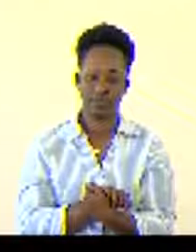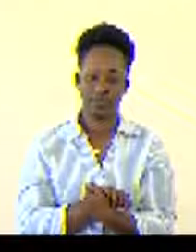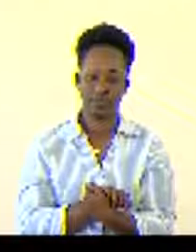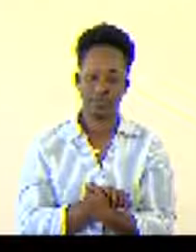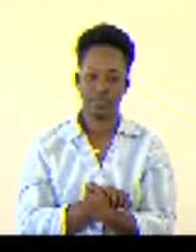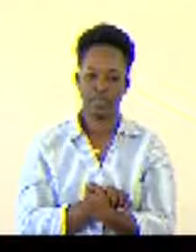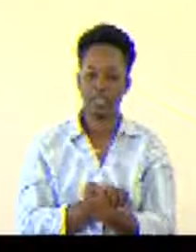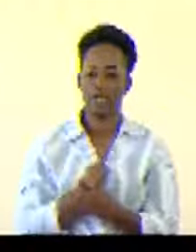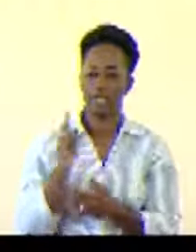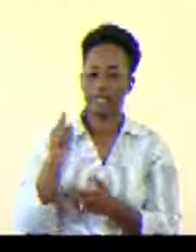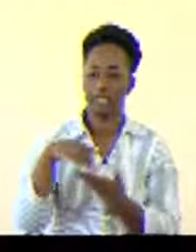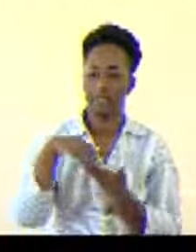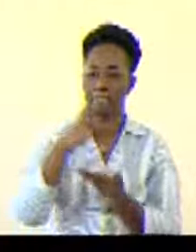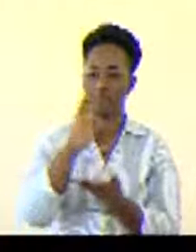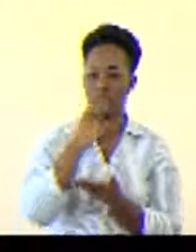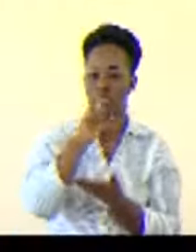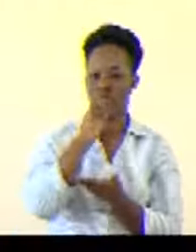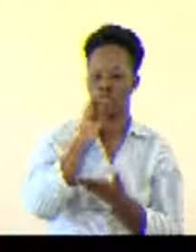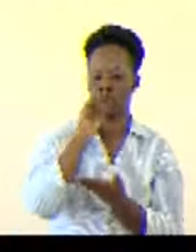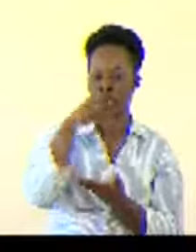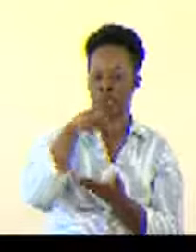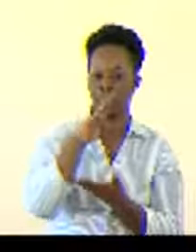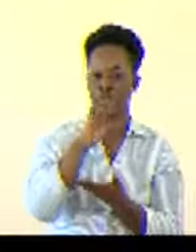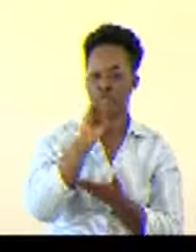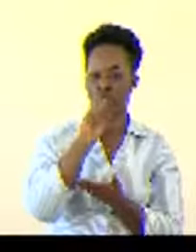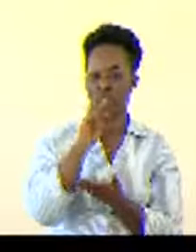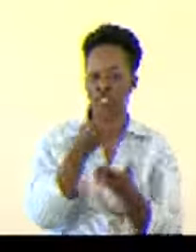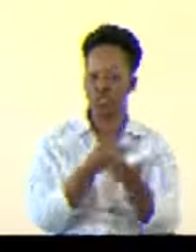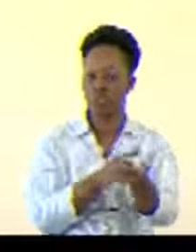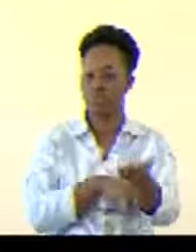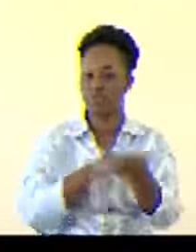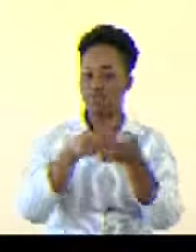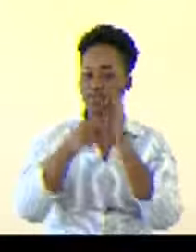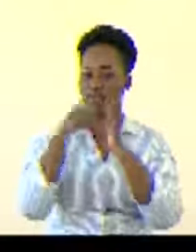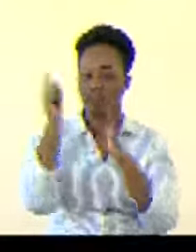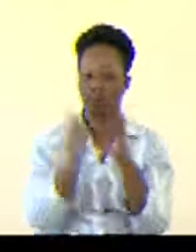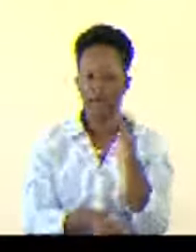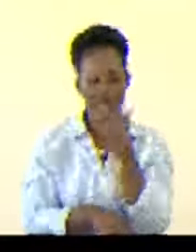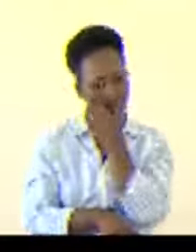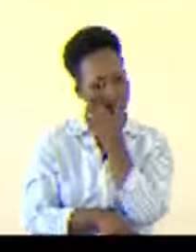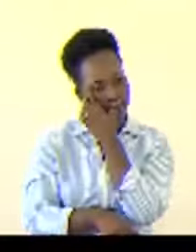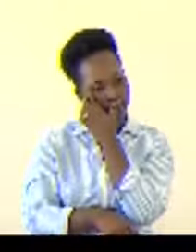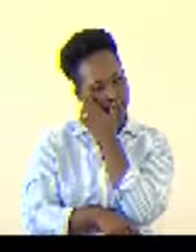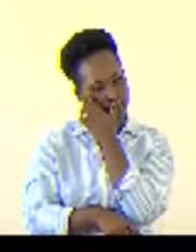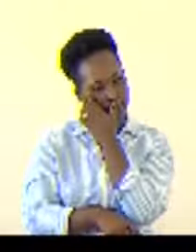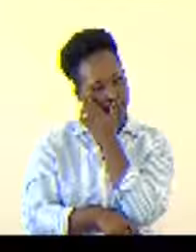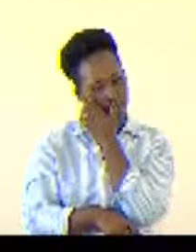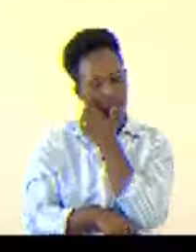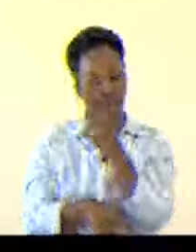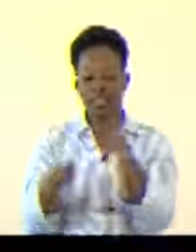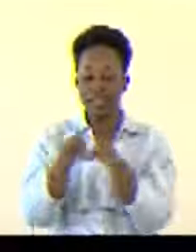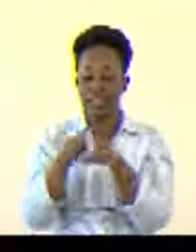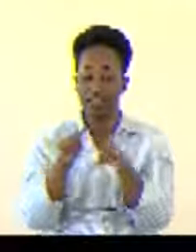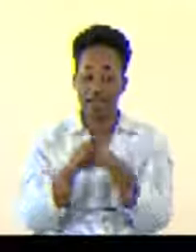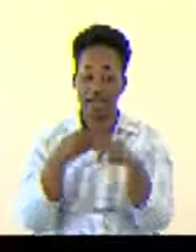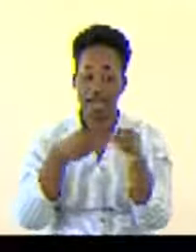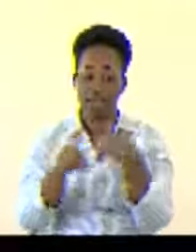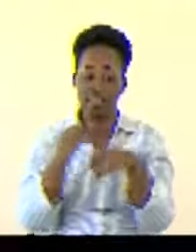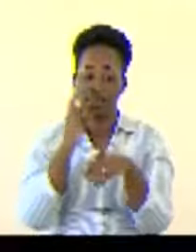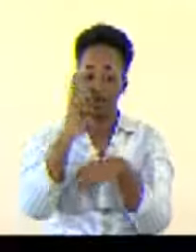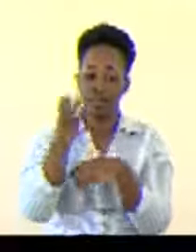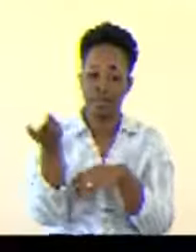mean by most liquid resources of the business? When you talk about liquidity, the ease with which assets can be turned into cash. That's what we